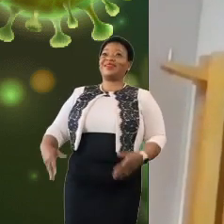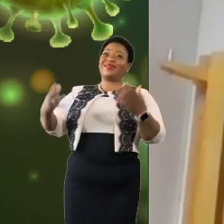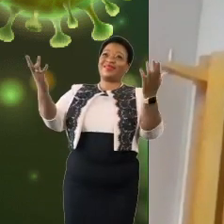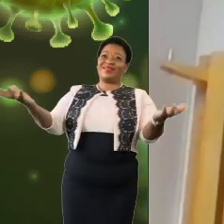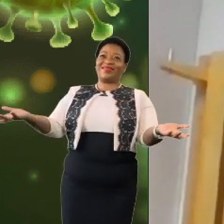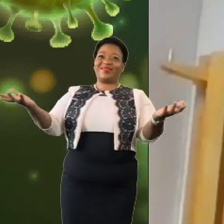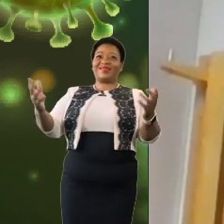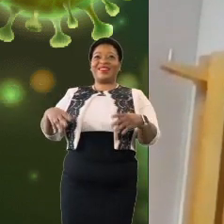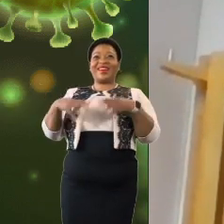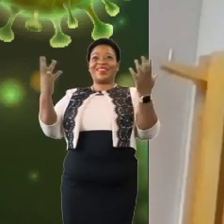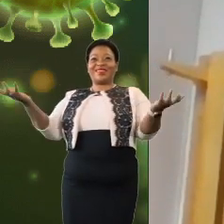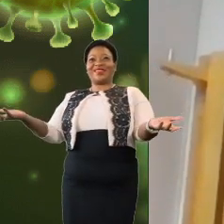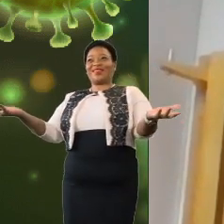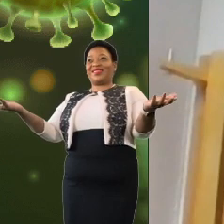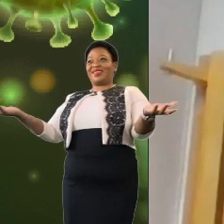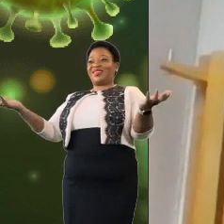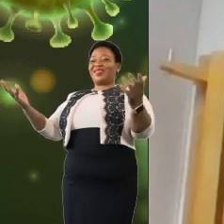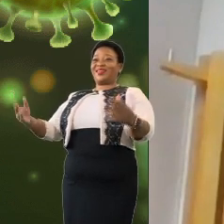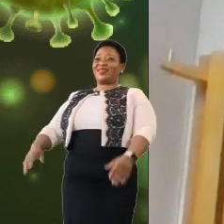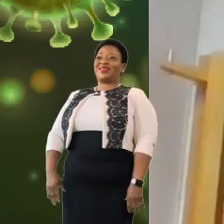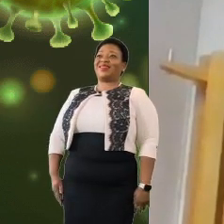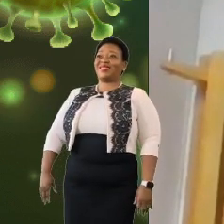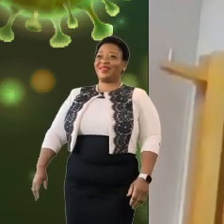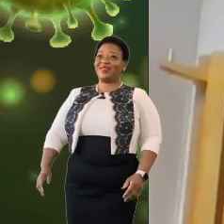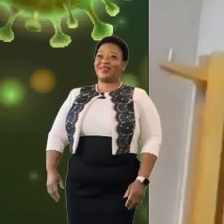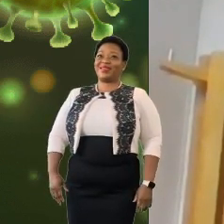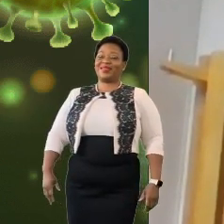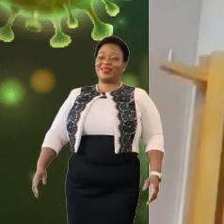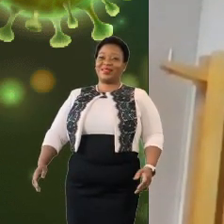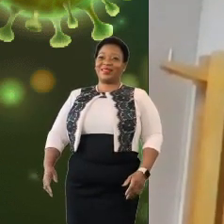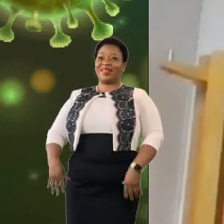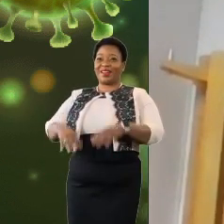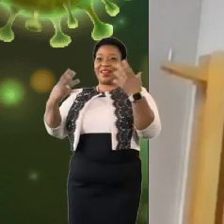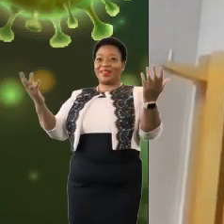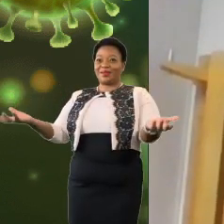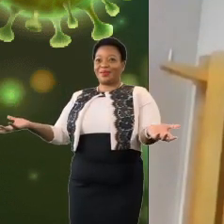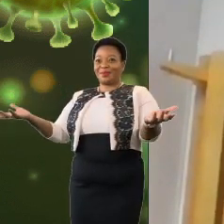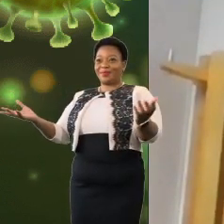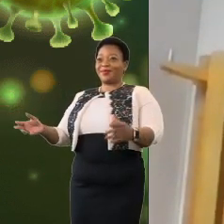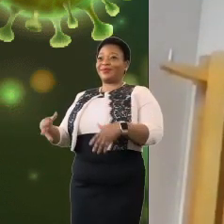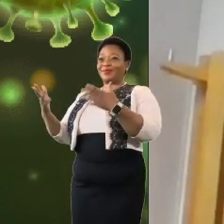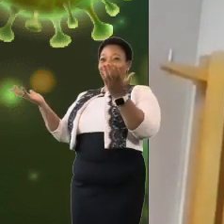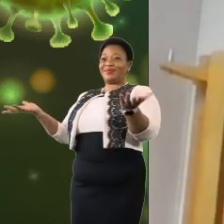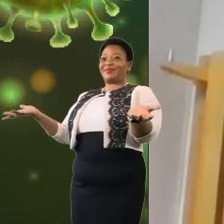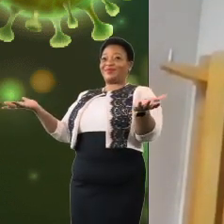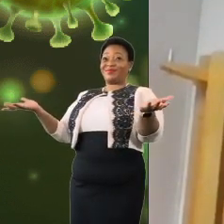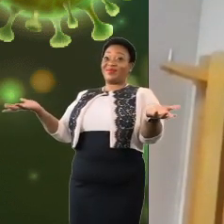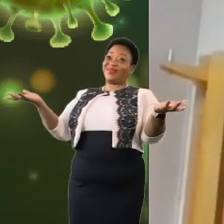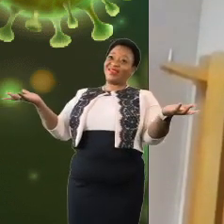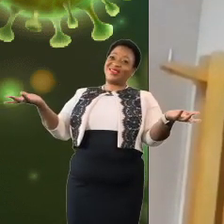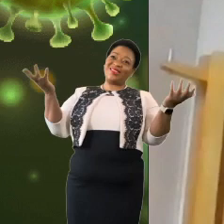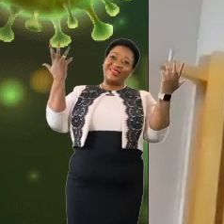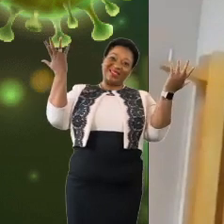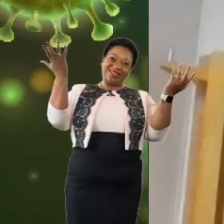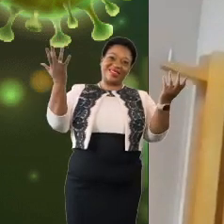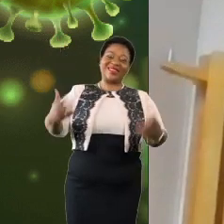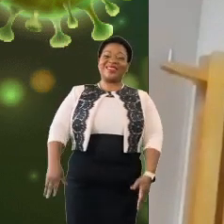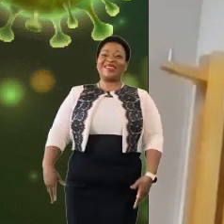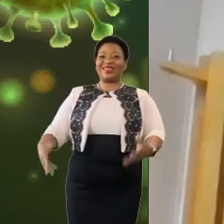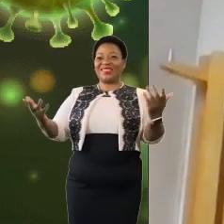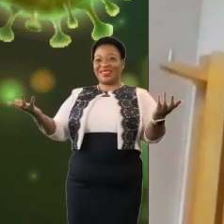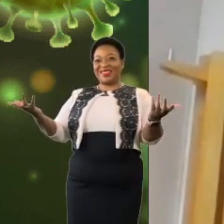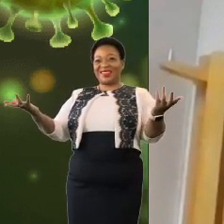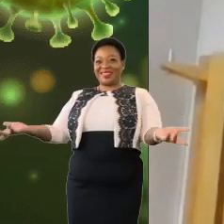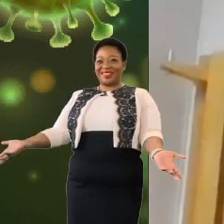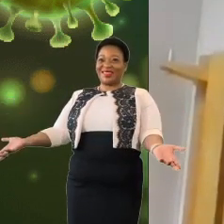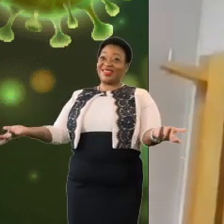funds that are offered by ITC, funds that are offered by NEF, and so on. We've got quite